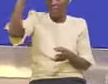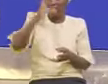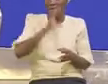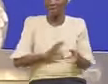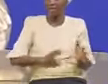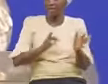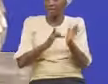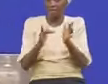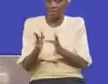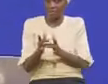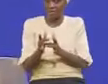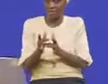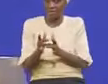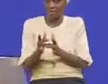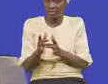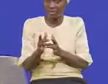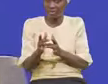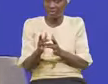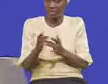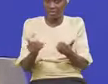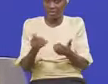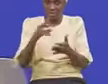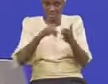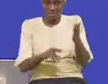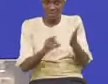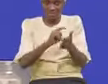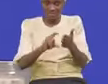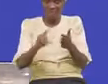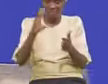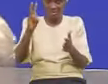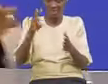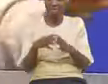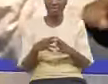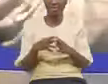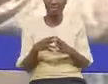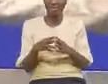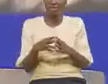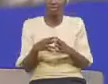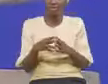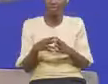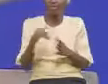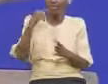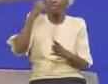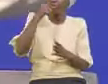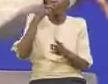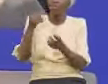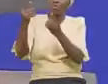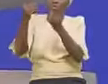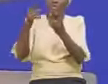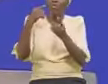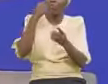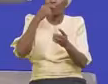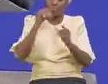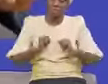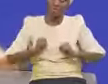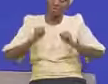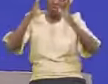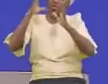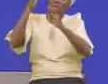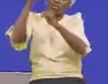Am Kristo Yesua. Look at verse 6 there. Poku kuyazeliara. Verse 6 who gave himself